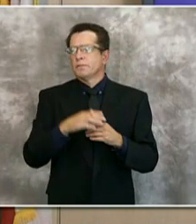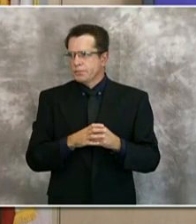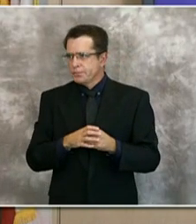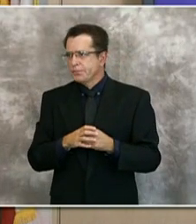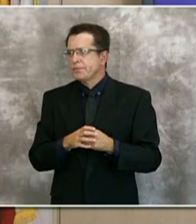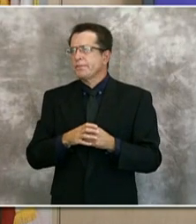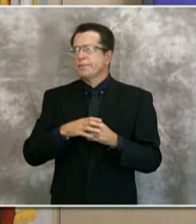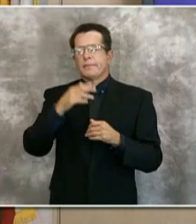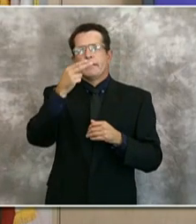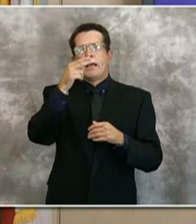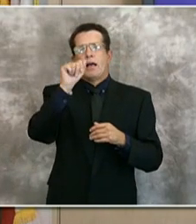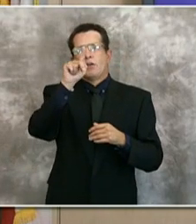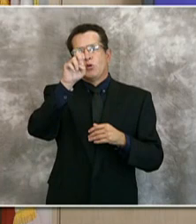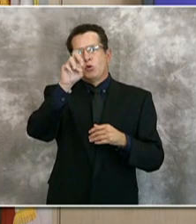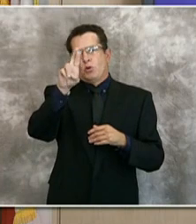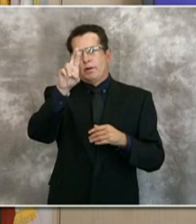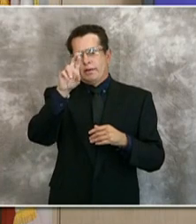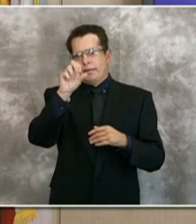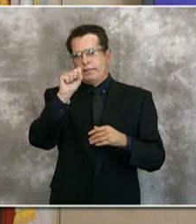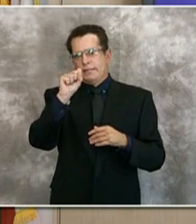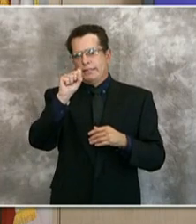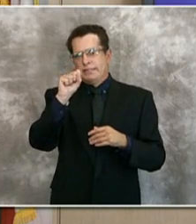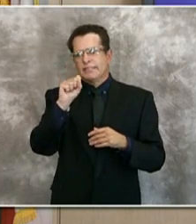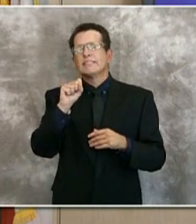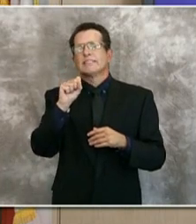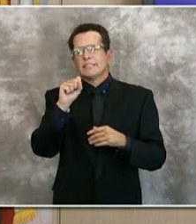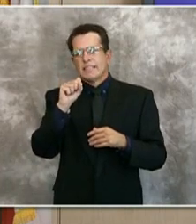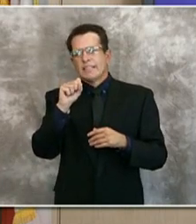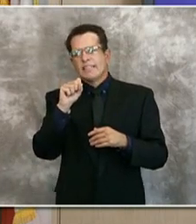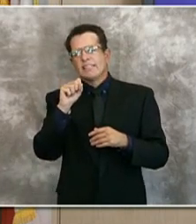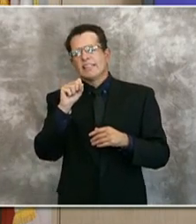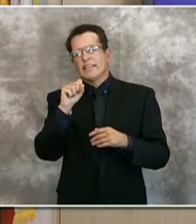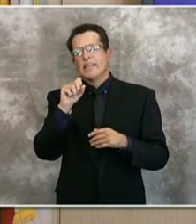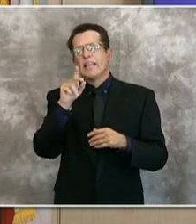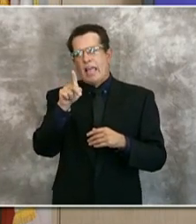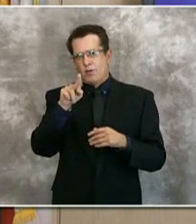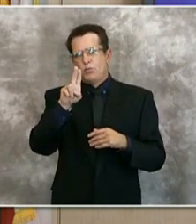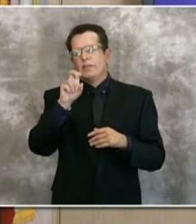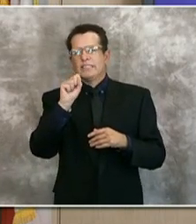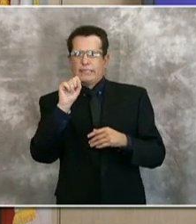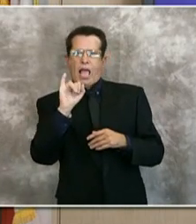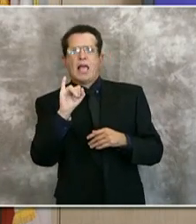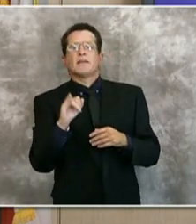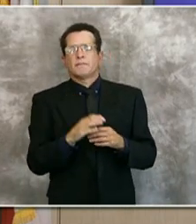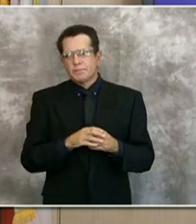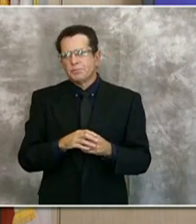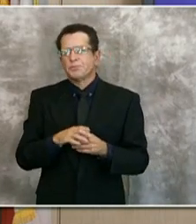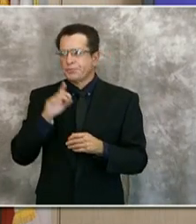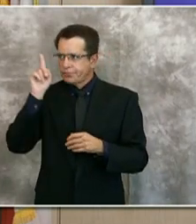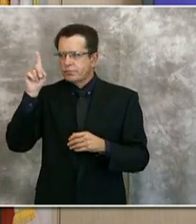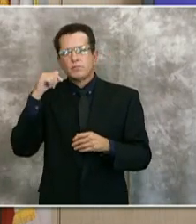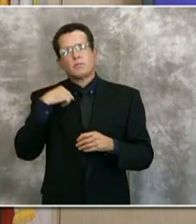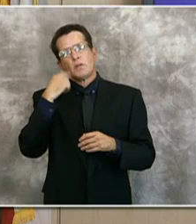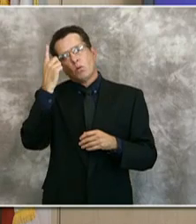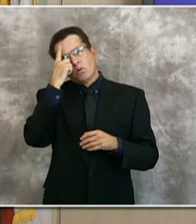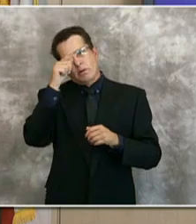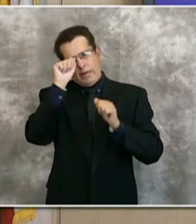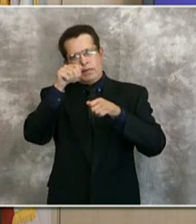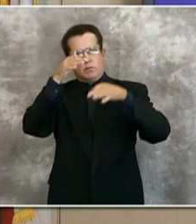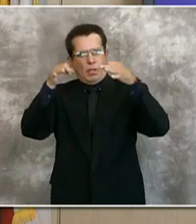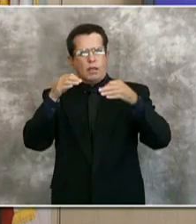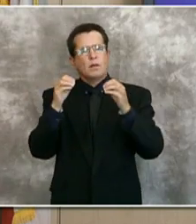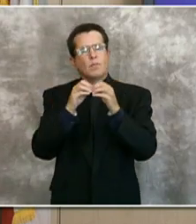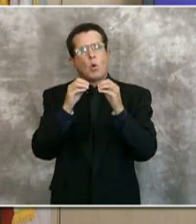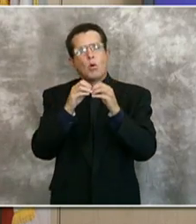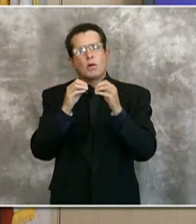Hunter Sowards with KOSI, please state your question. Hi there. Yes, I'm wondering if we can get a little more information